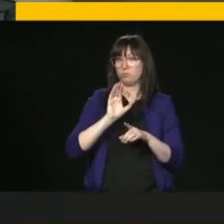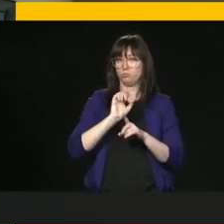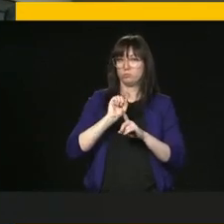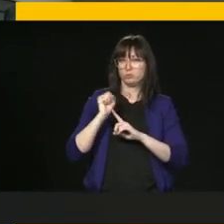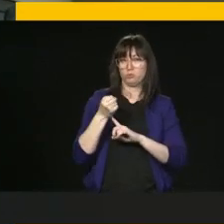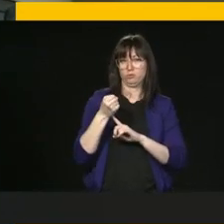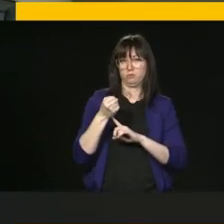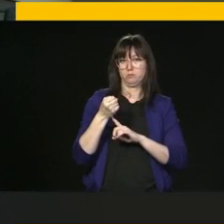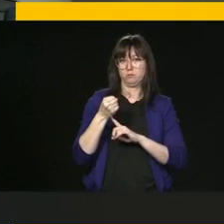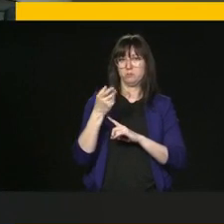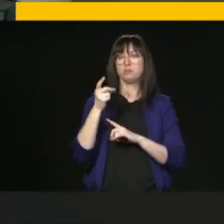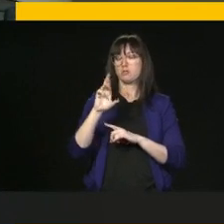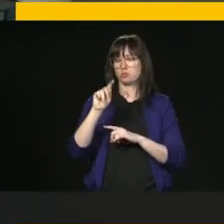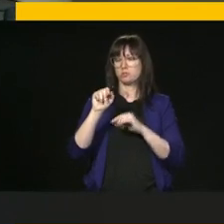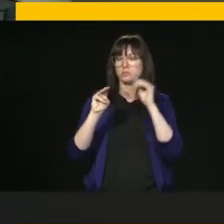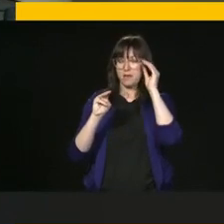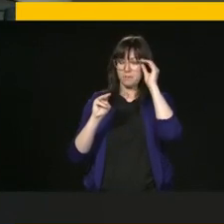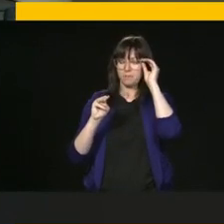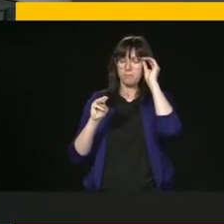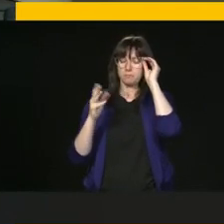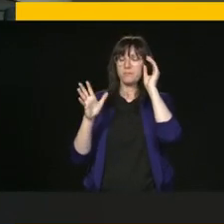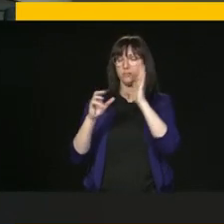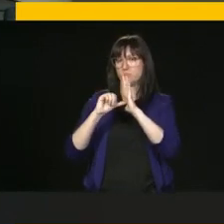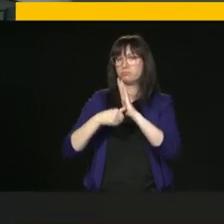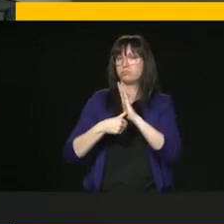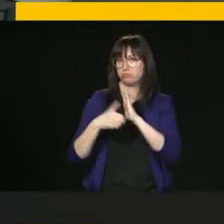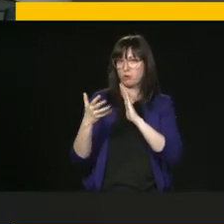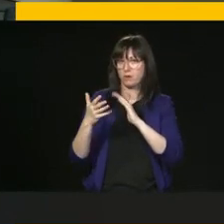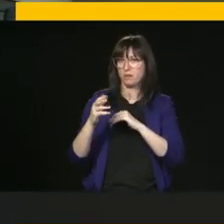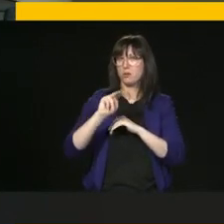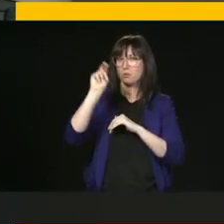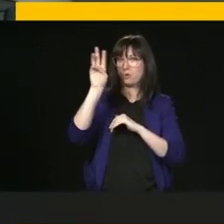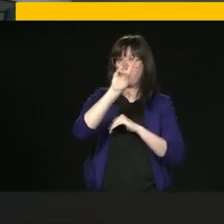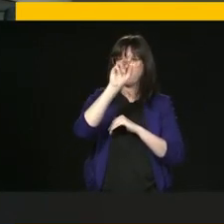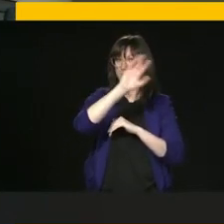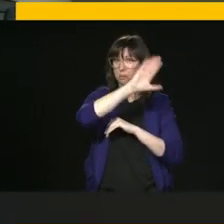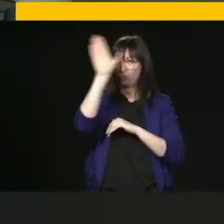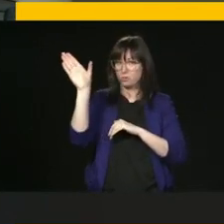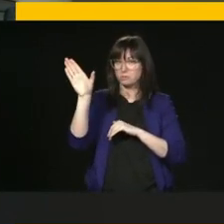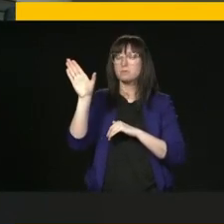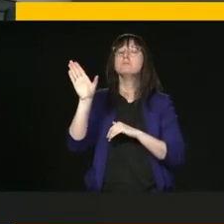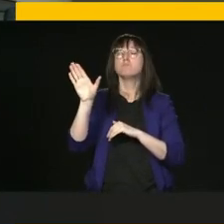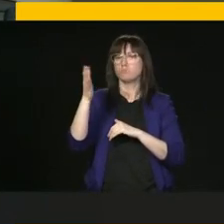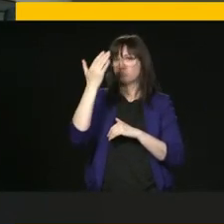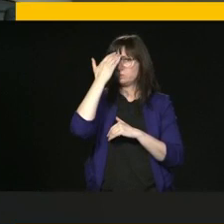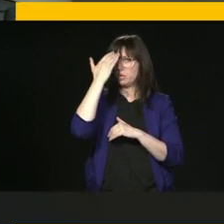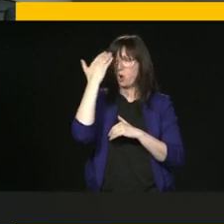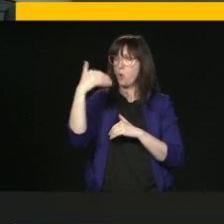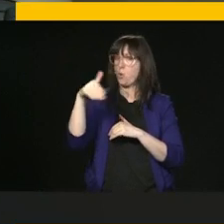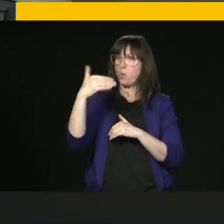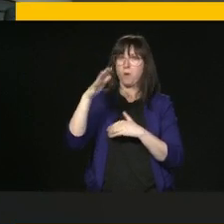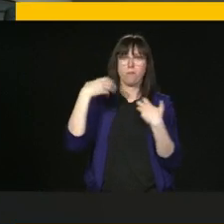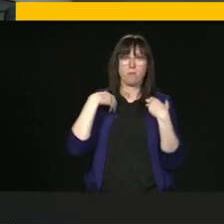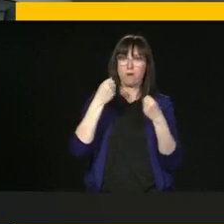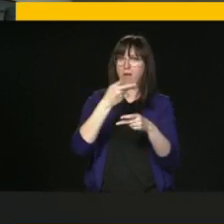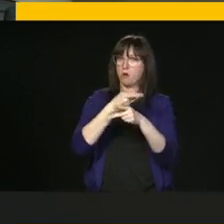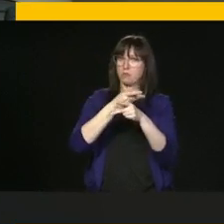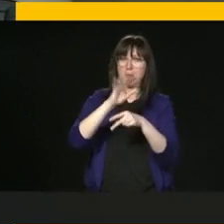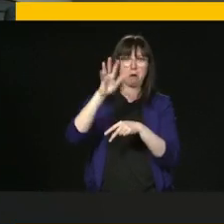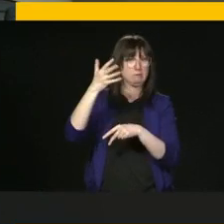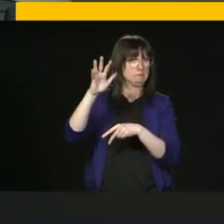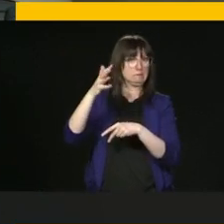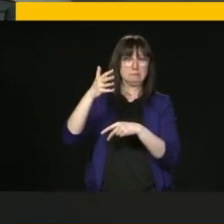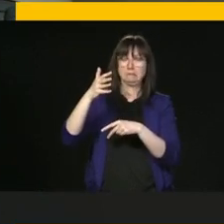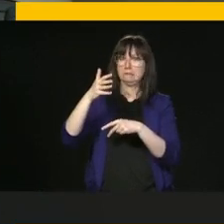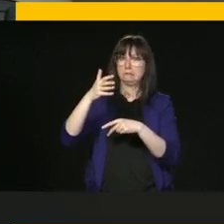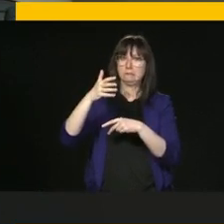that. In the Northwest Territories, for example, knowing that they have a very vulnerable healthcare system and a very vulnerable population. Those